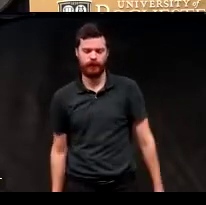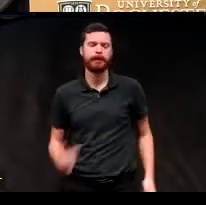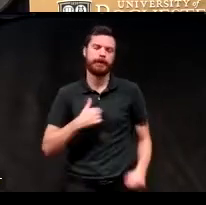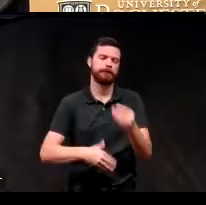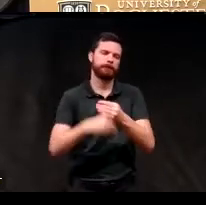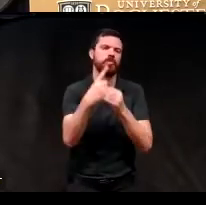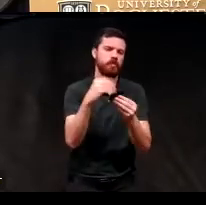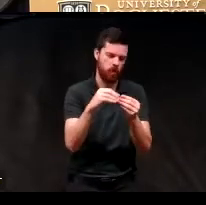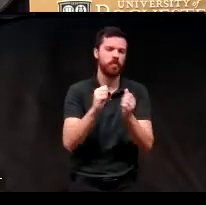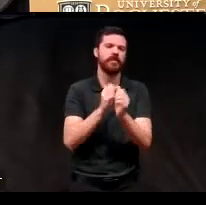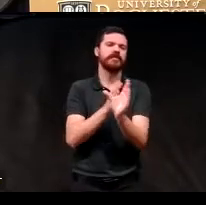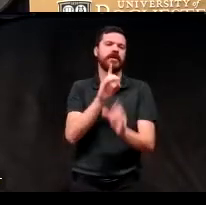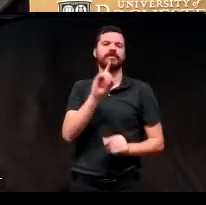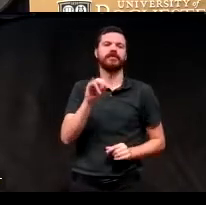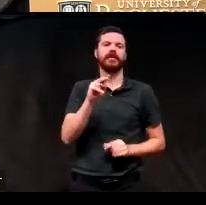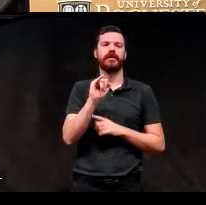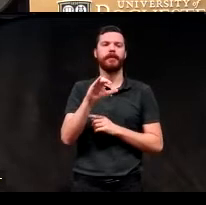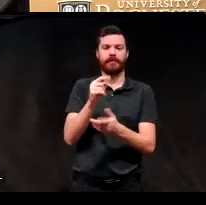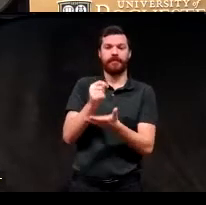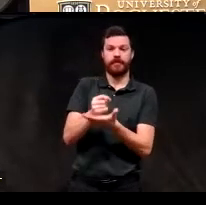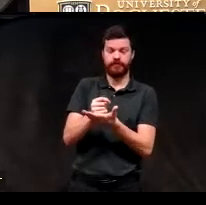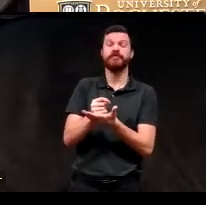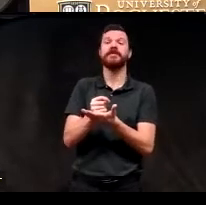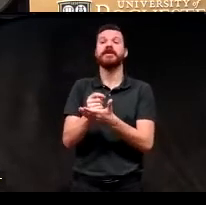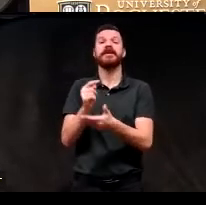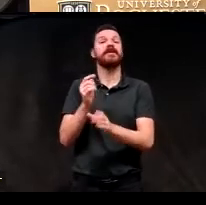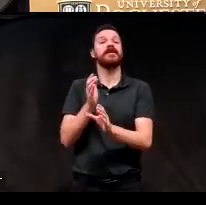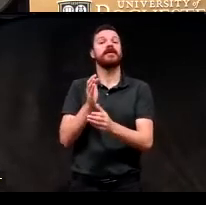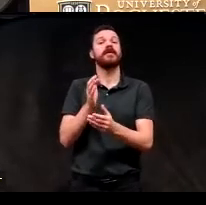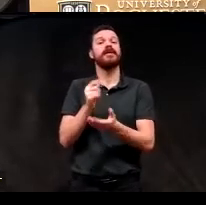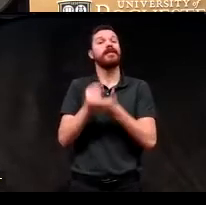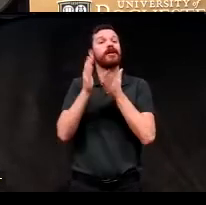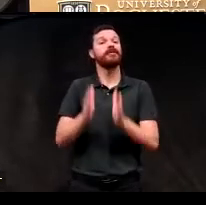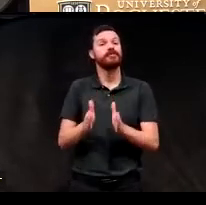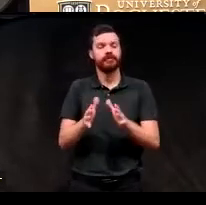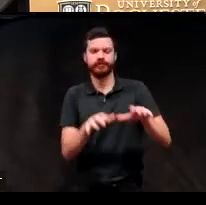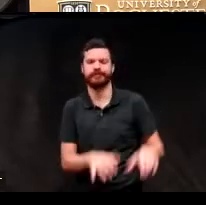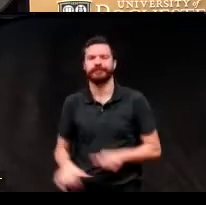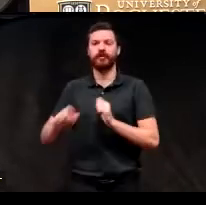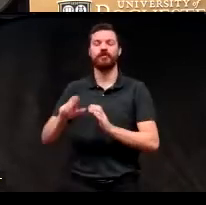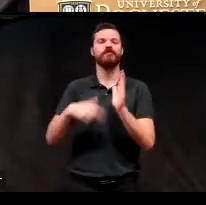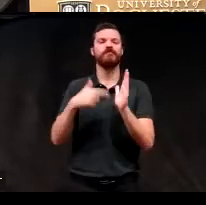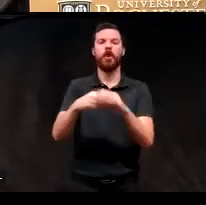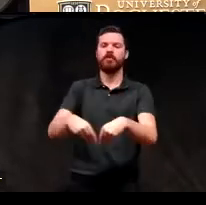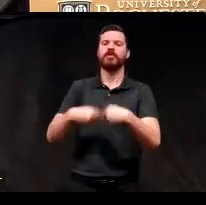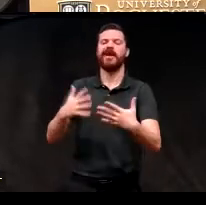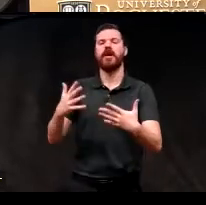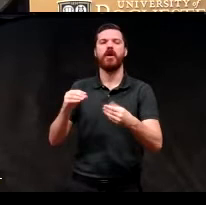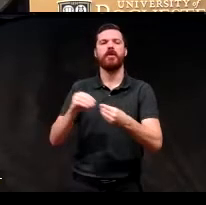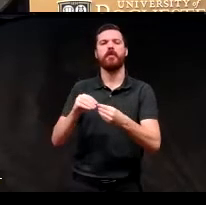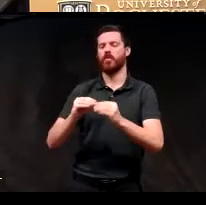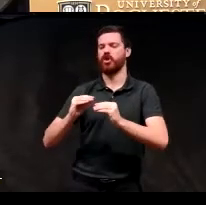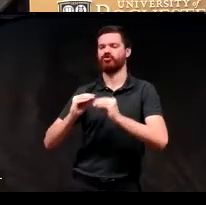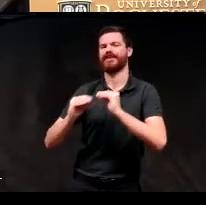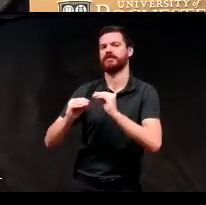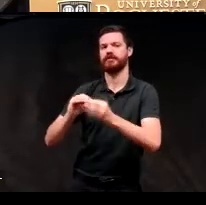in the psychodynamic therapy, the therapist sort of takes on that role of offering this corrective relationship between